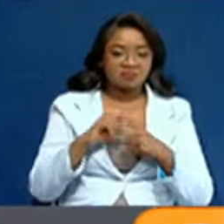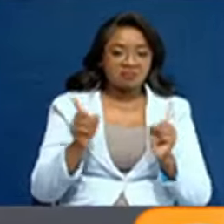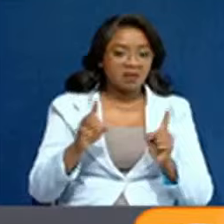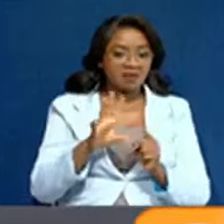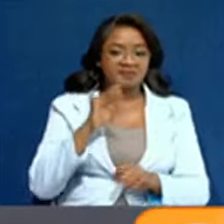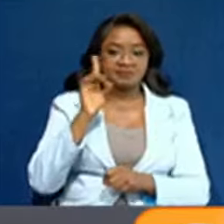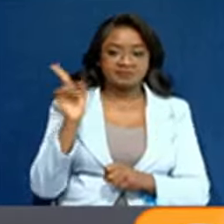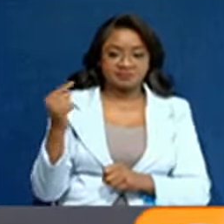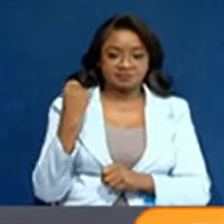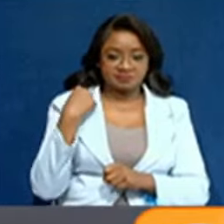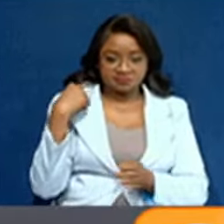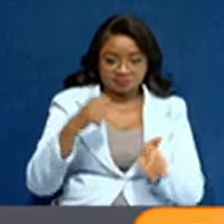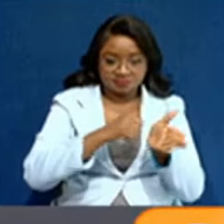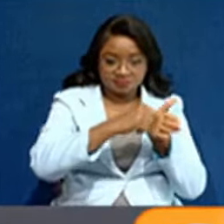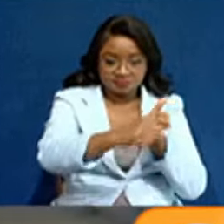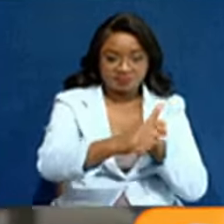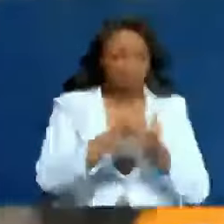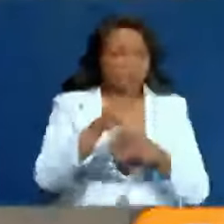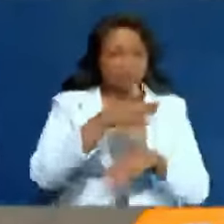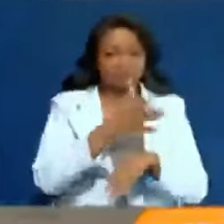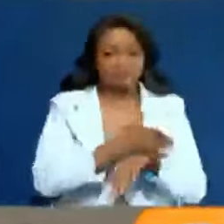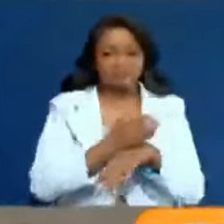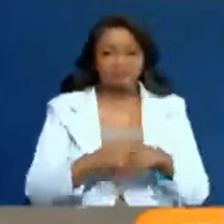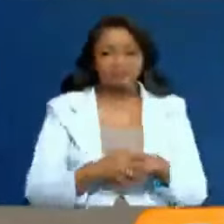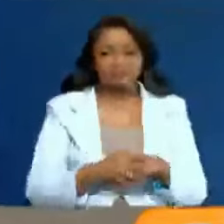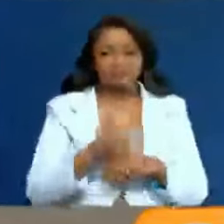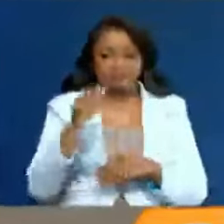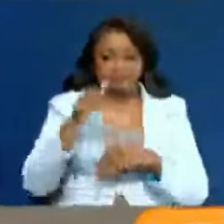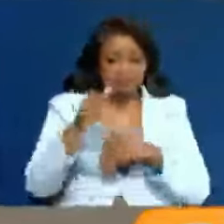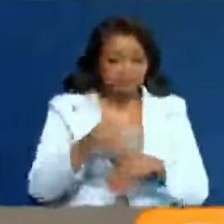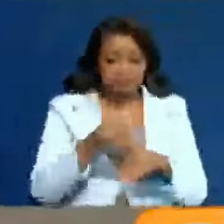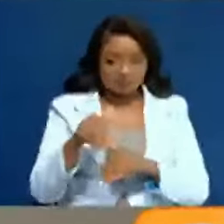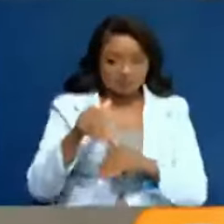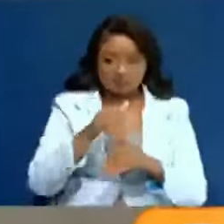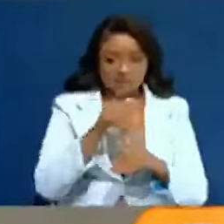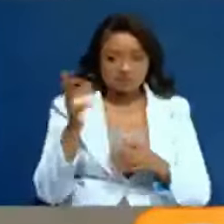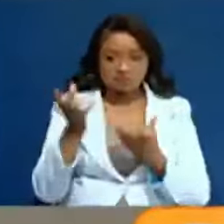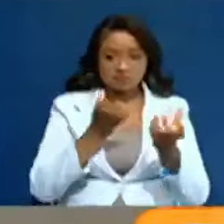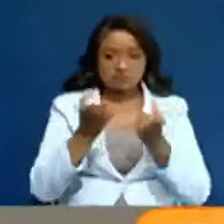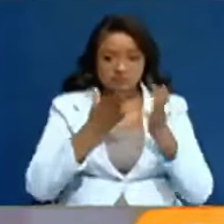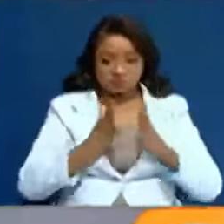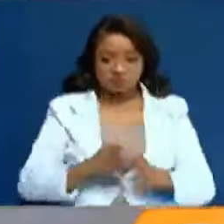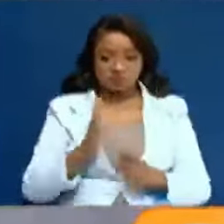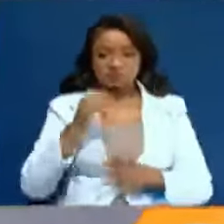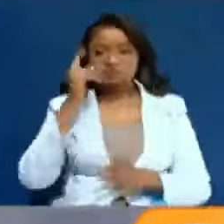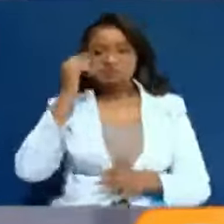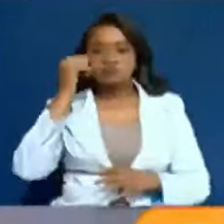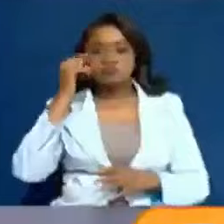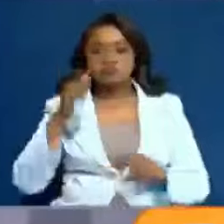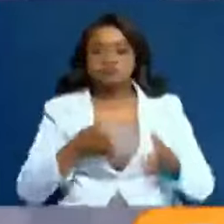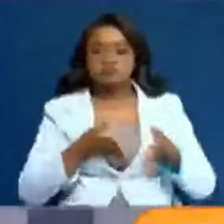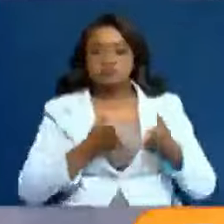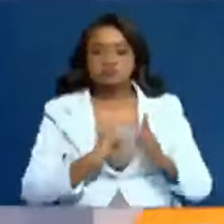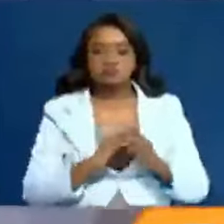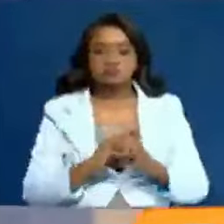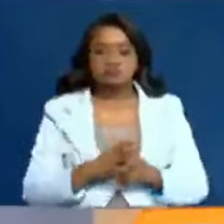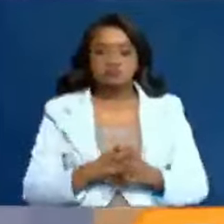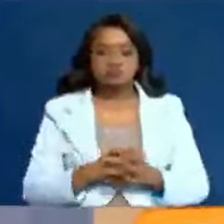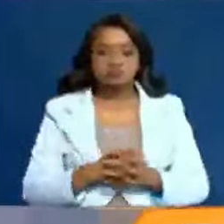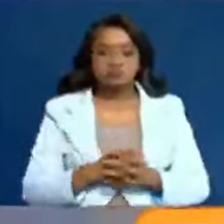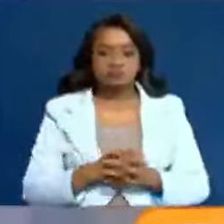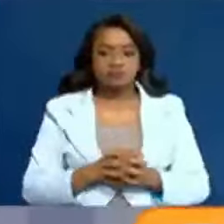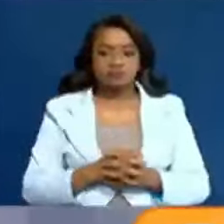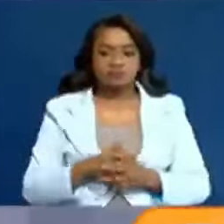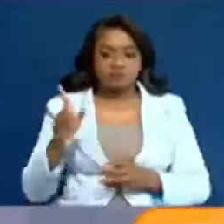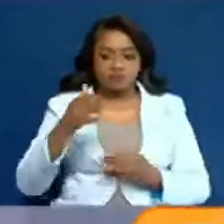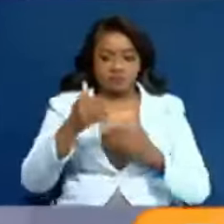KDG 814J, believed to have been trailing the businessman from Mombasa Road, arrives outside a